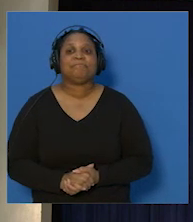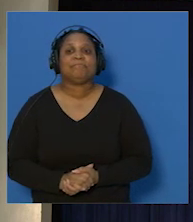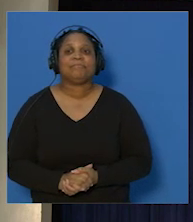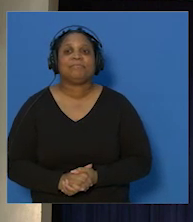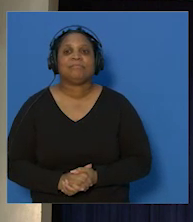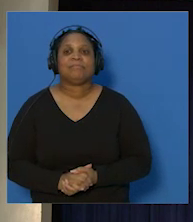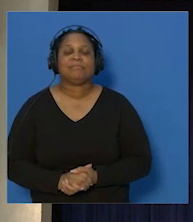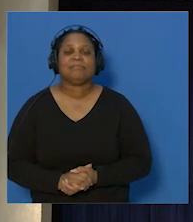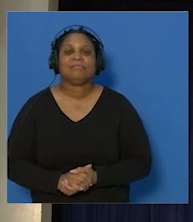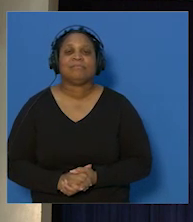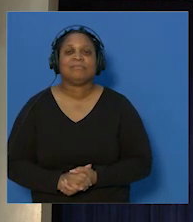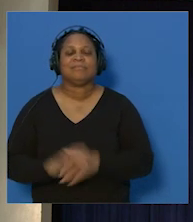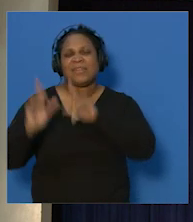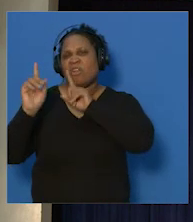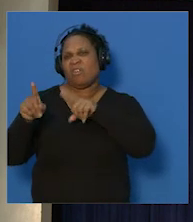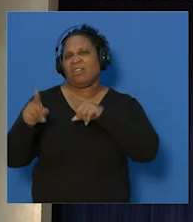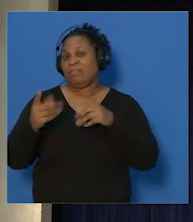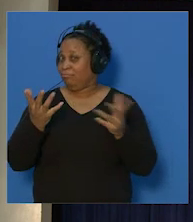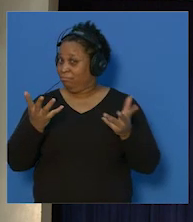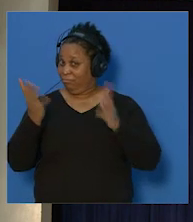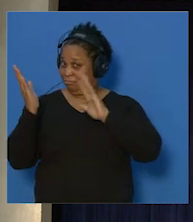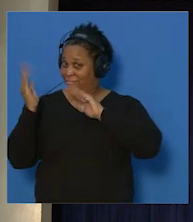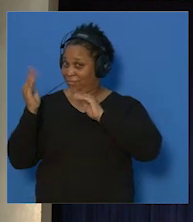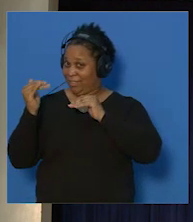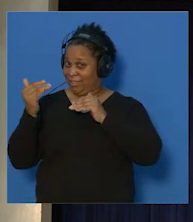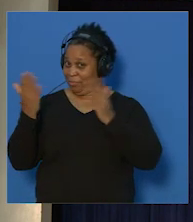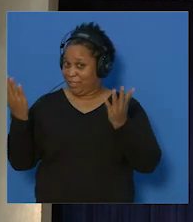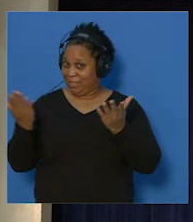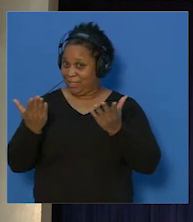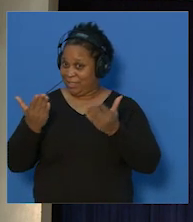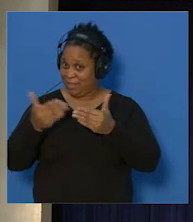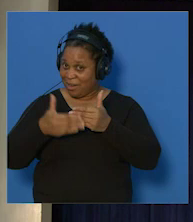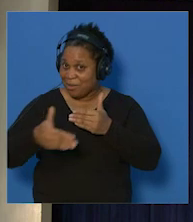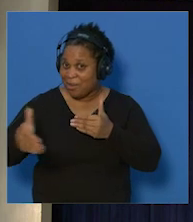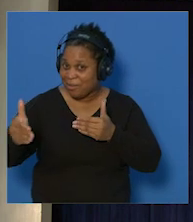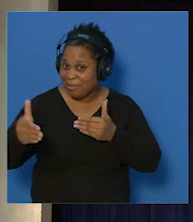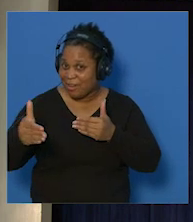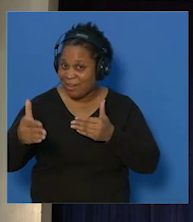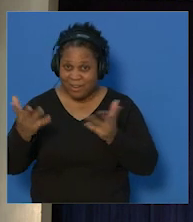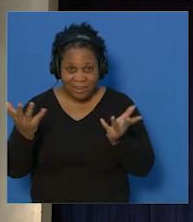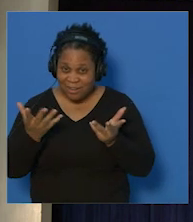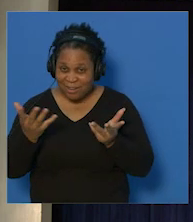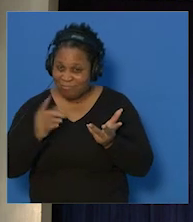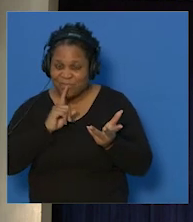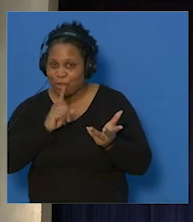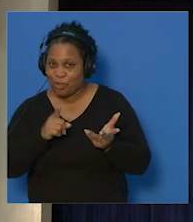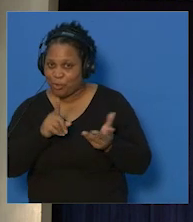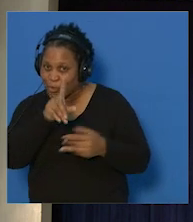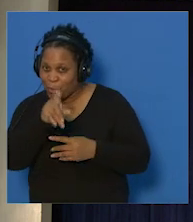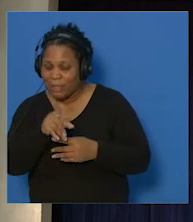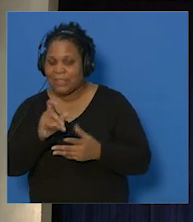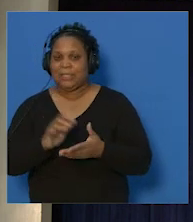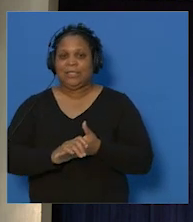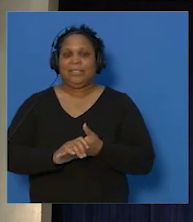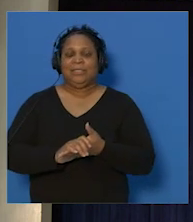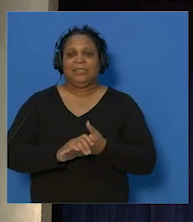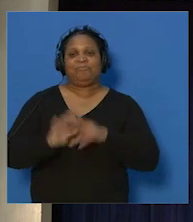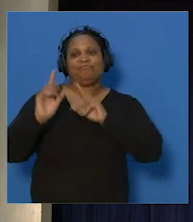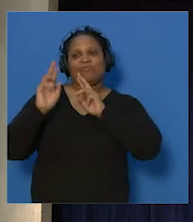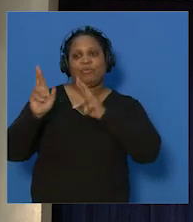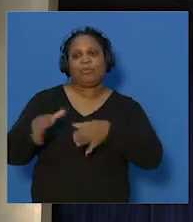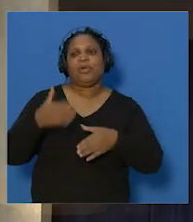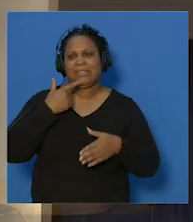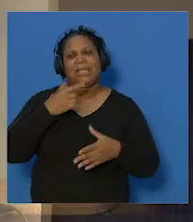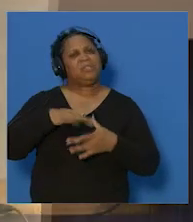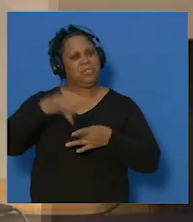What are you expecting from here on? Is that what you're asking? I'm not sure. Well, you have a spirit of cooperation